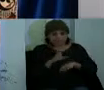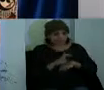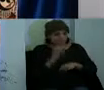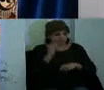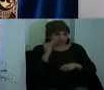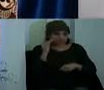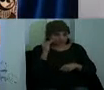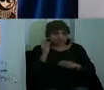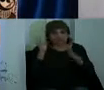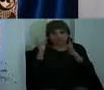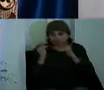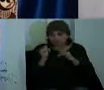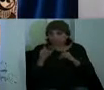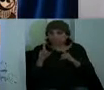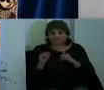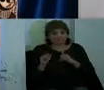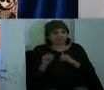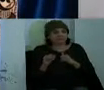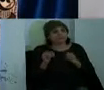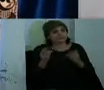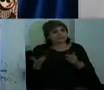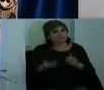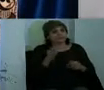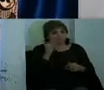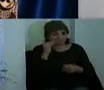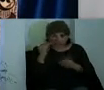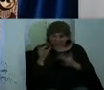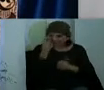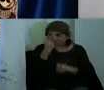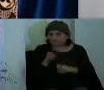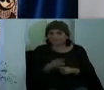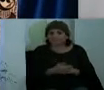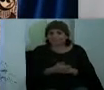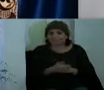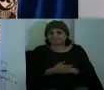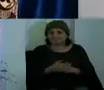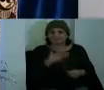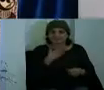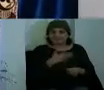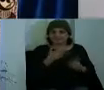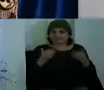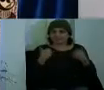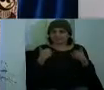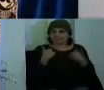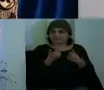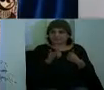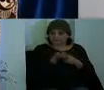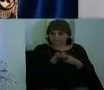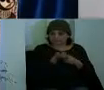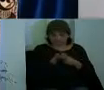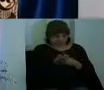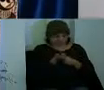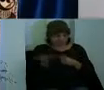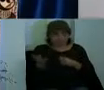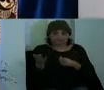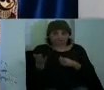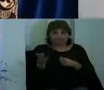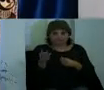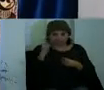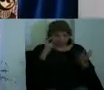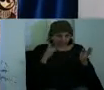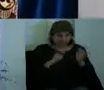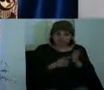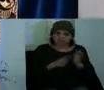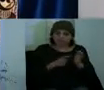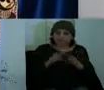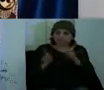too. Welcome home. We've been waiting for you. Amen. We're so glad to have quite a few. If you notice up here, some of these